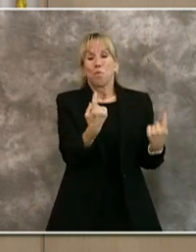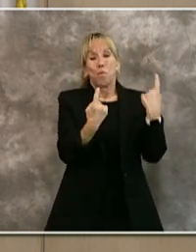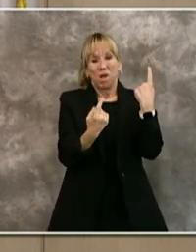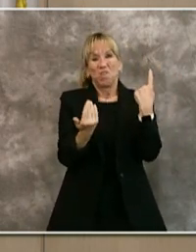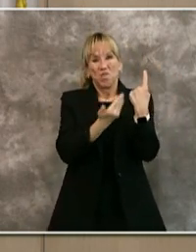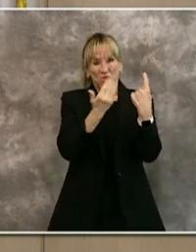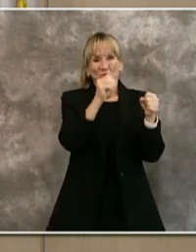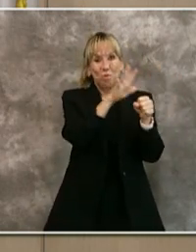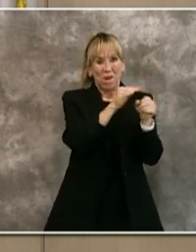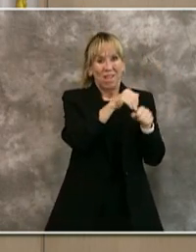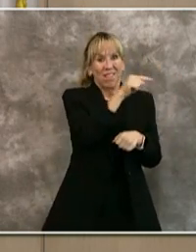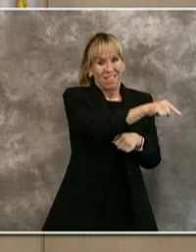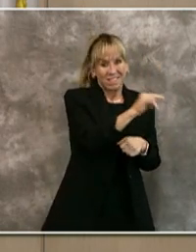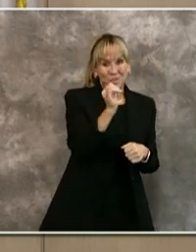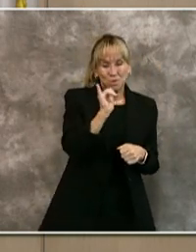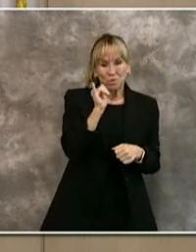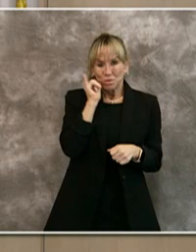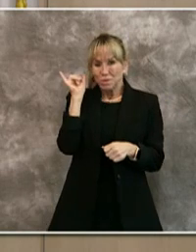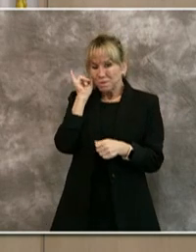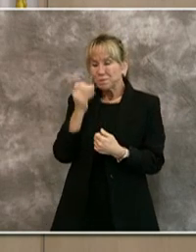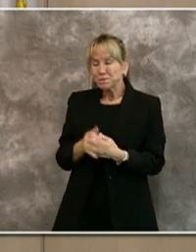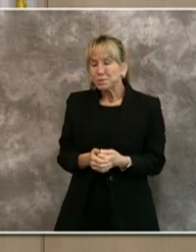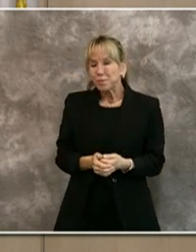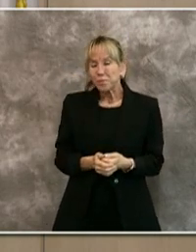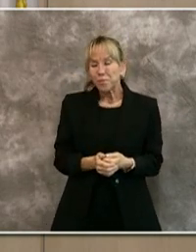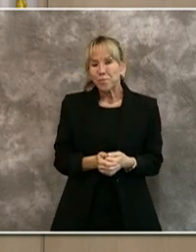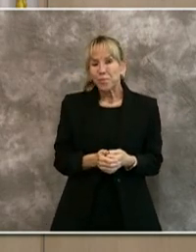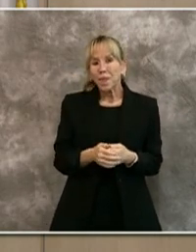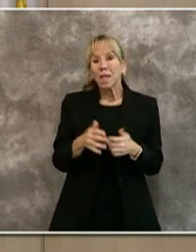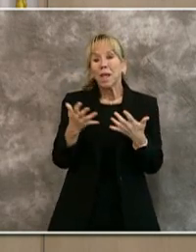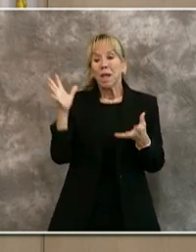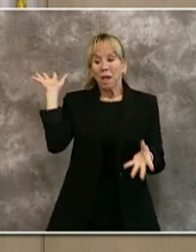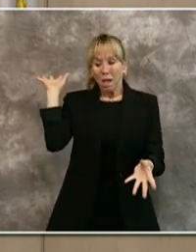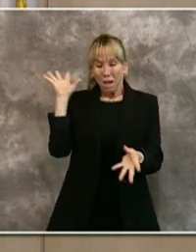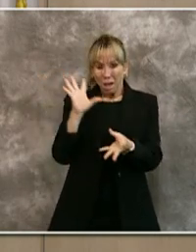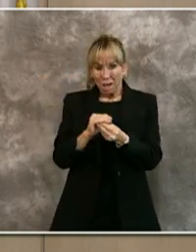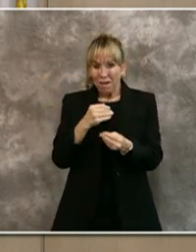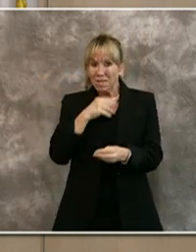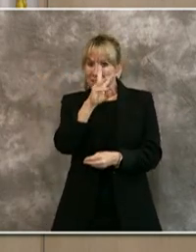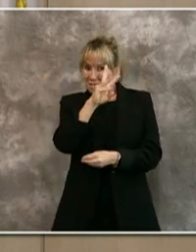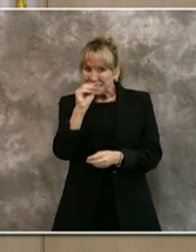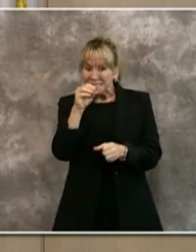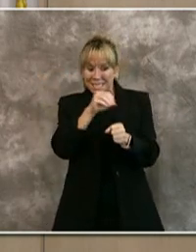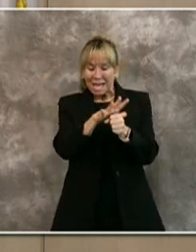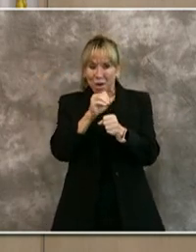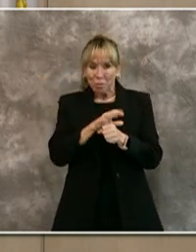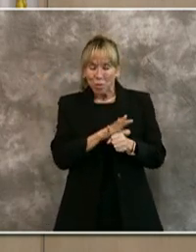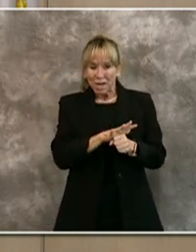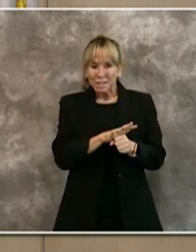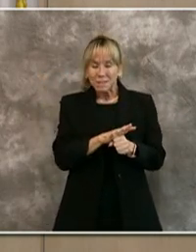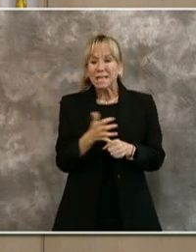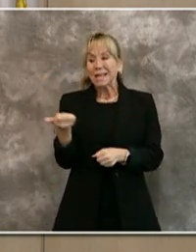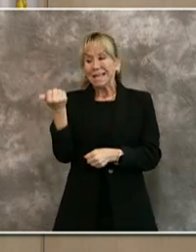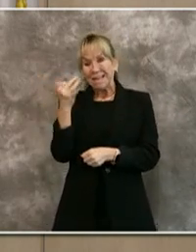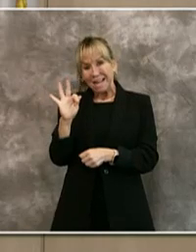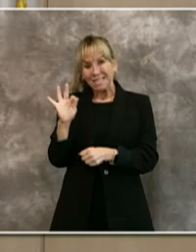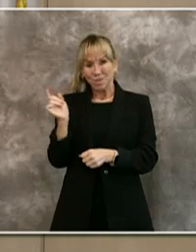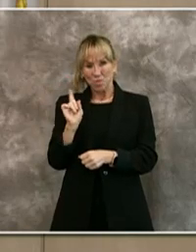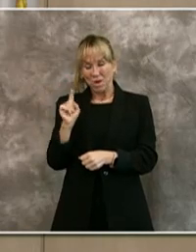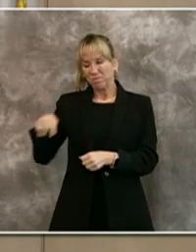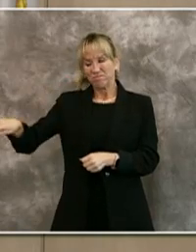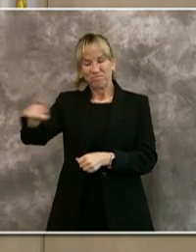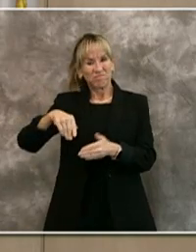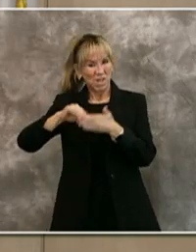reported since yesterday. And lastly, there are 19 of the 60 active outbreaks that are in community